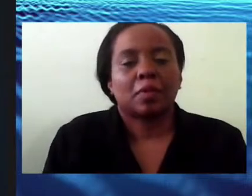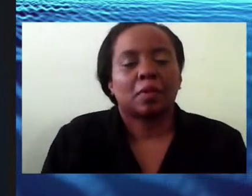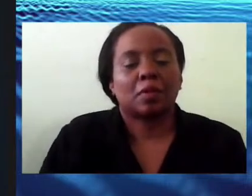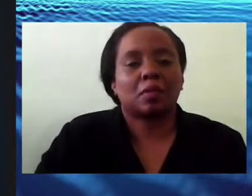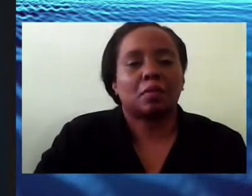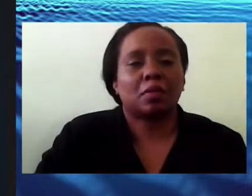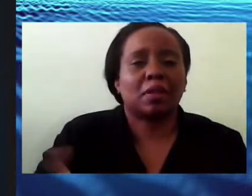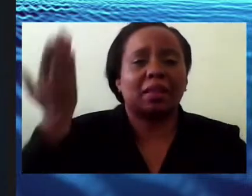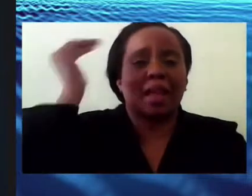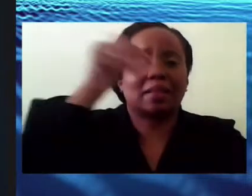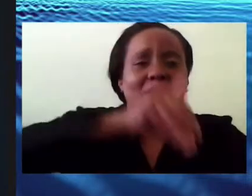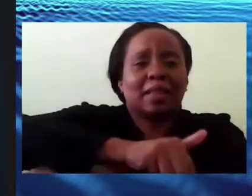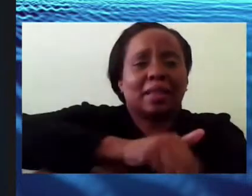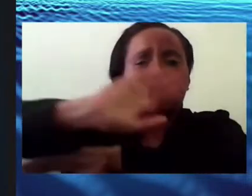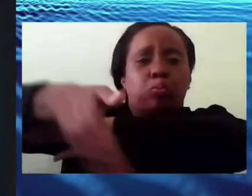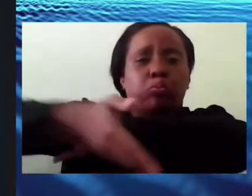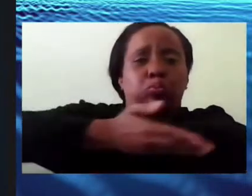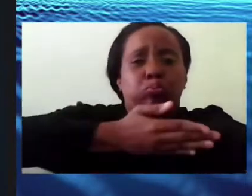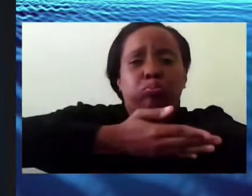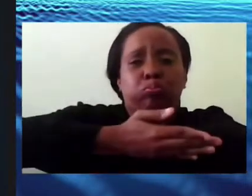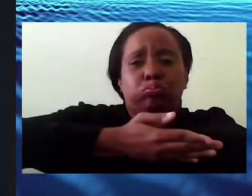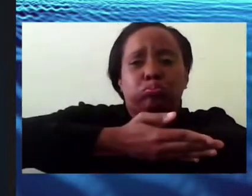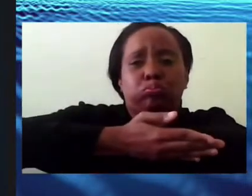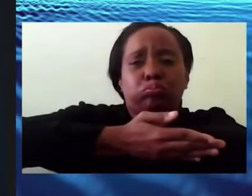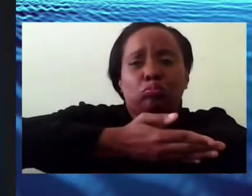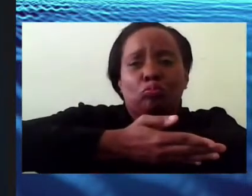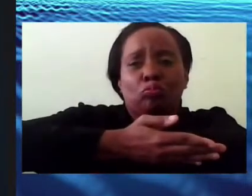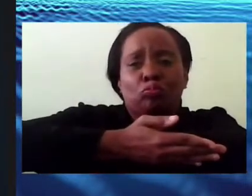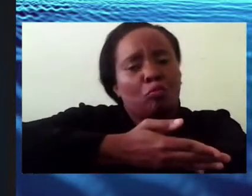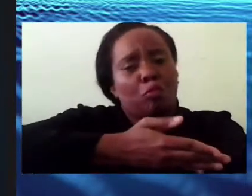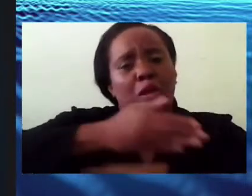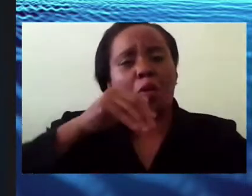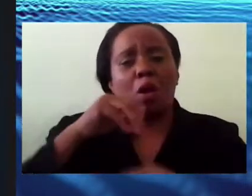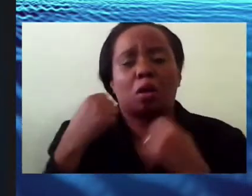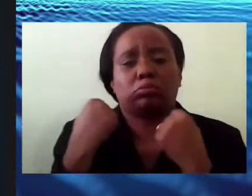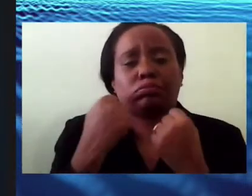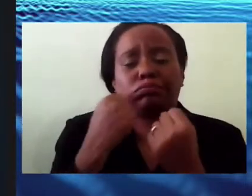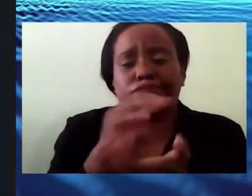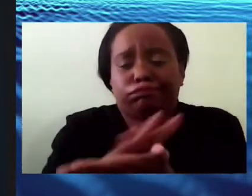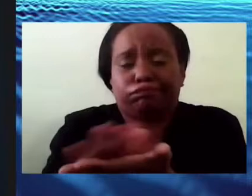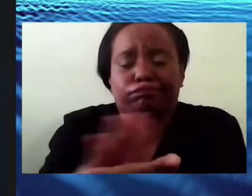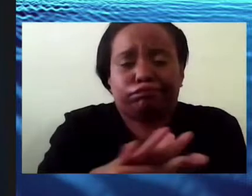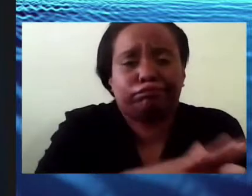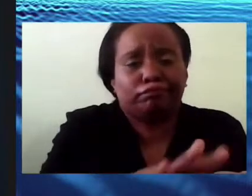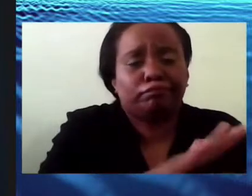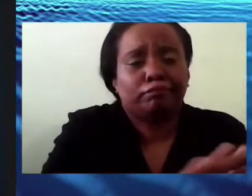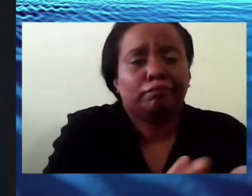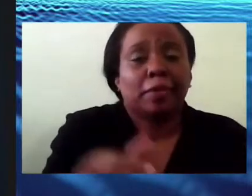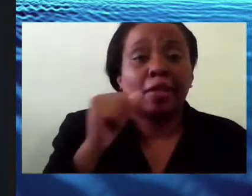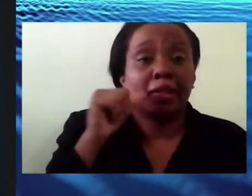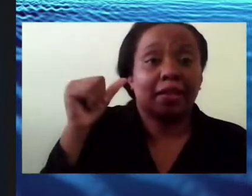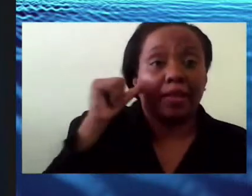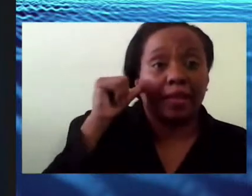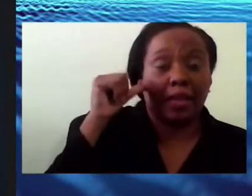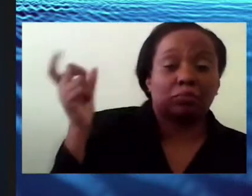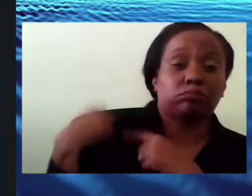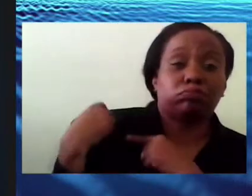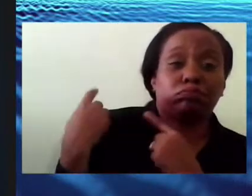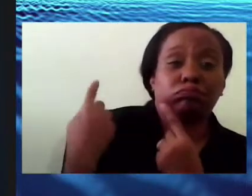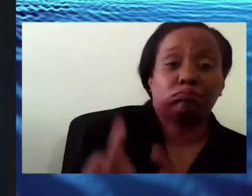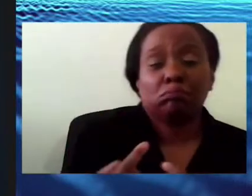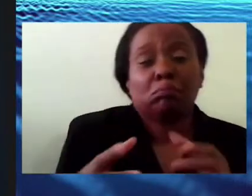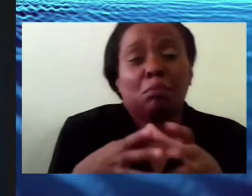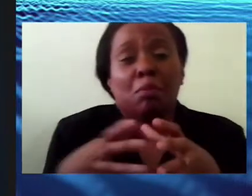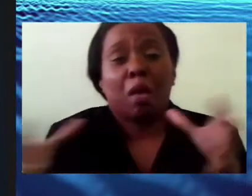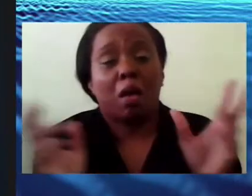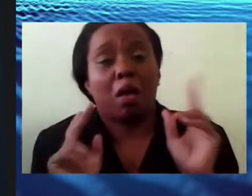and into this morning and all day. So since the press conference yesterday, you had plenty